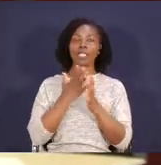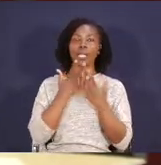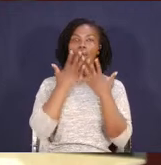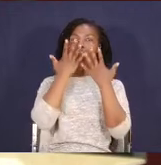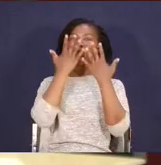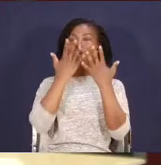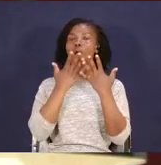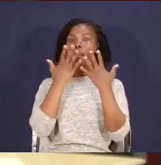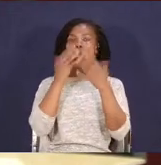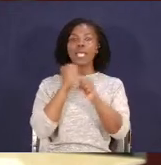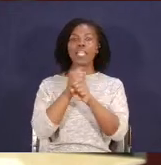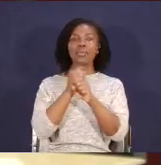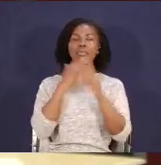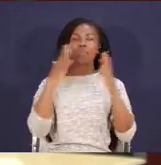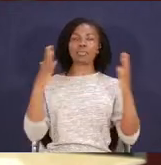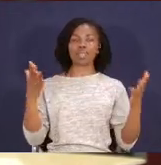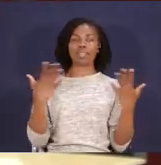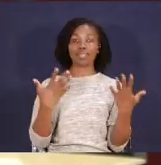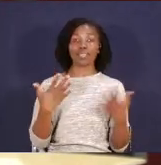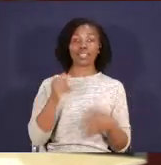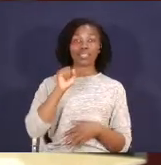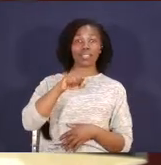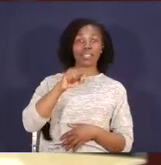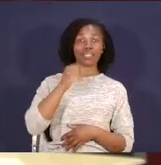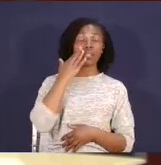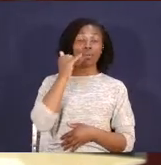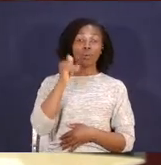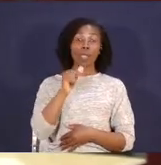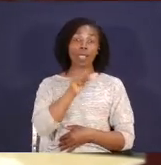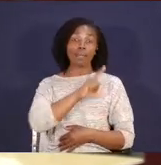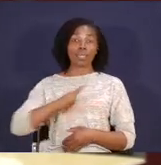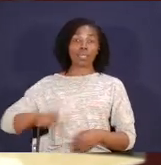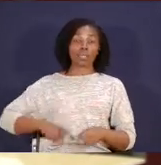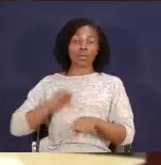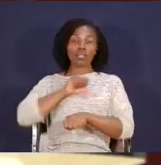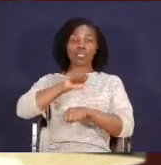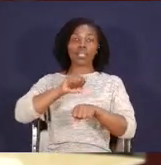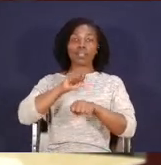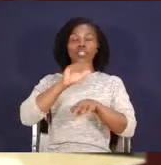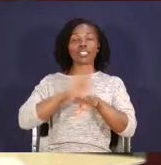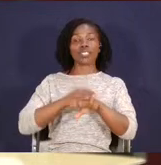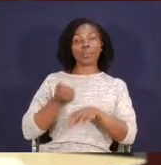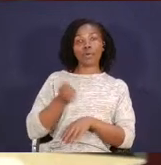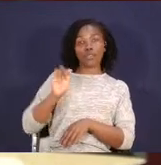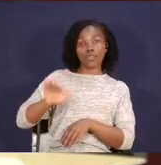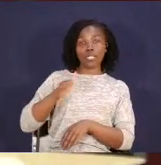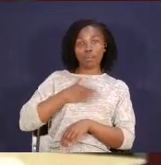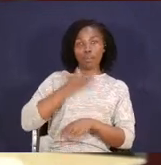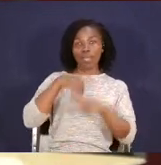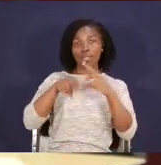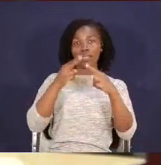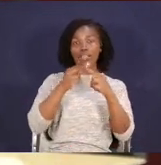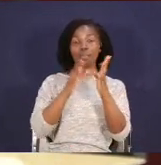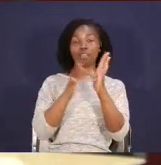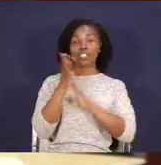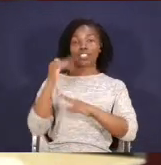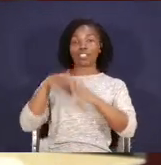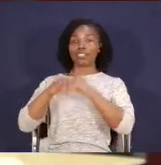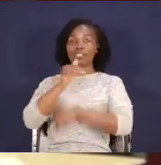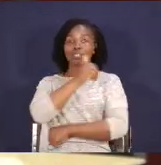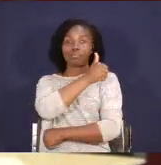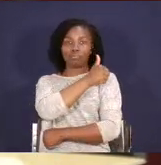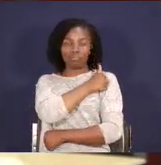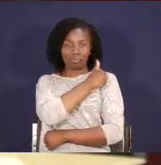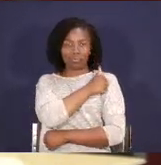do exploits. Yes, because the anointing of the Lord is upon you in Jesus' name. Upon that land.